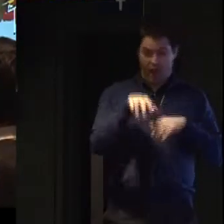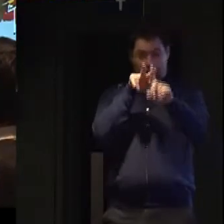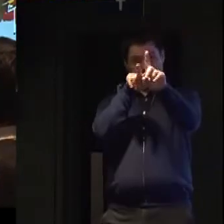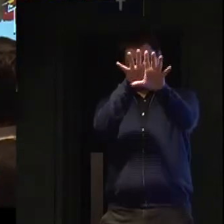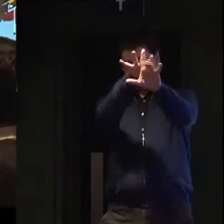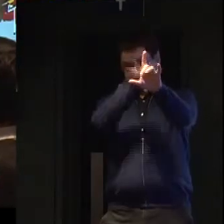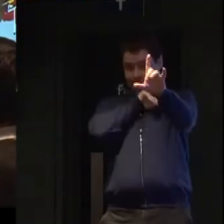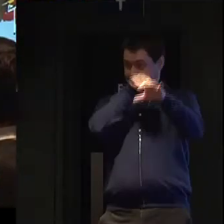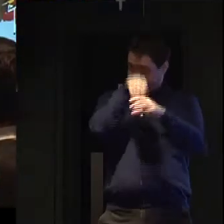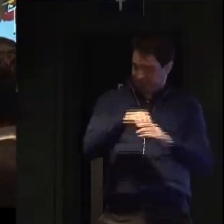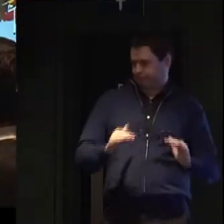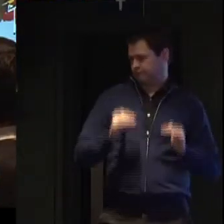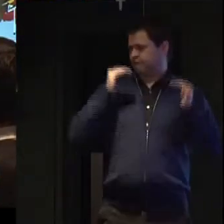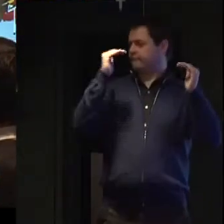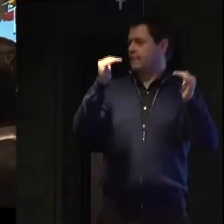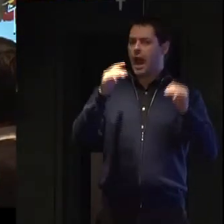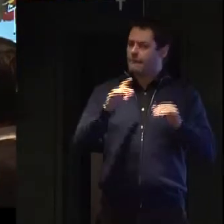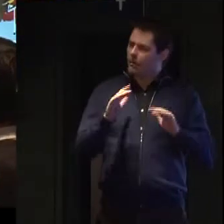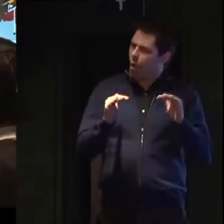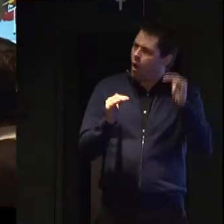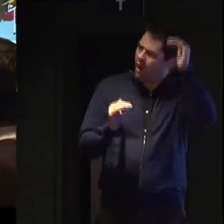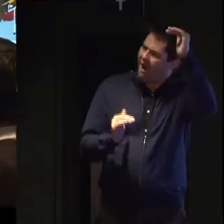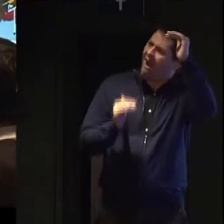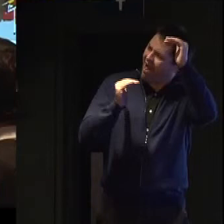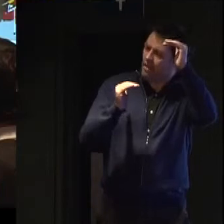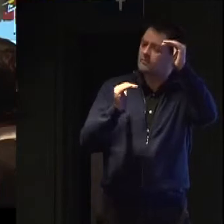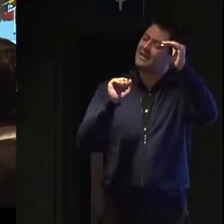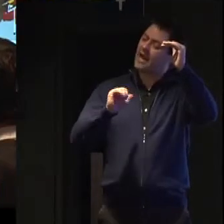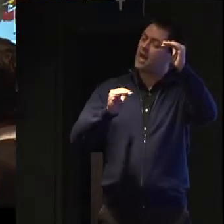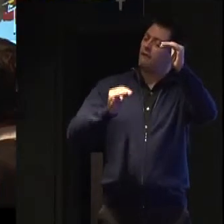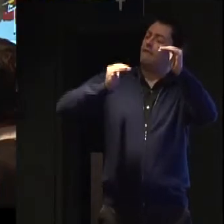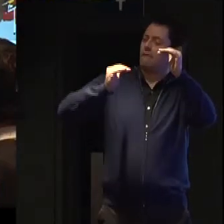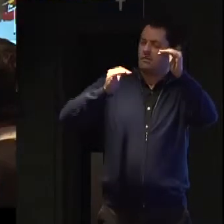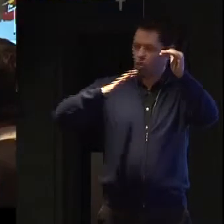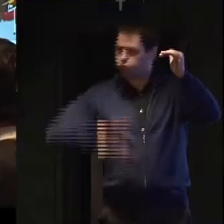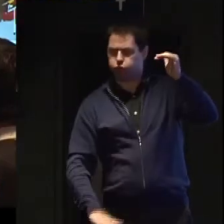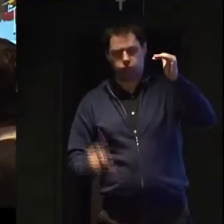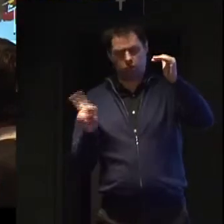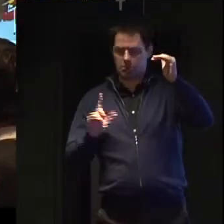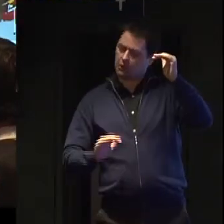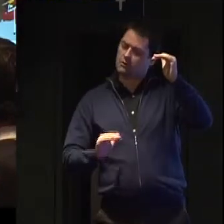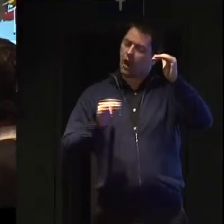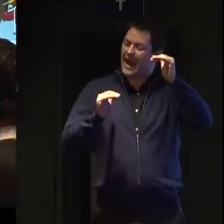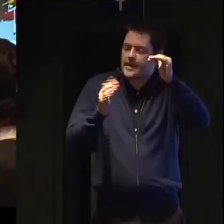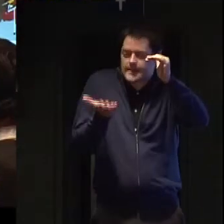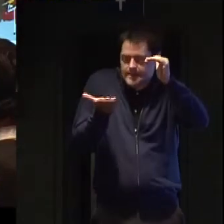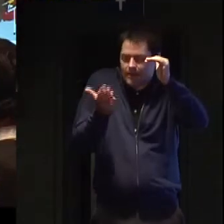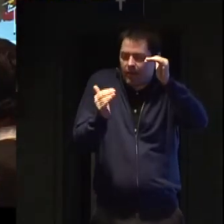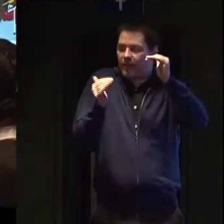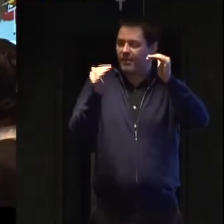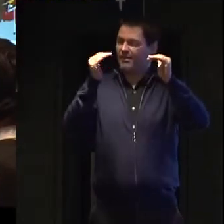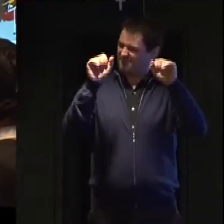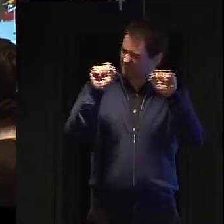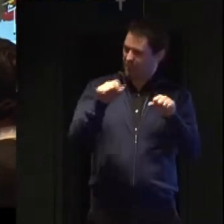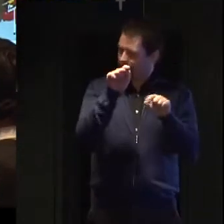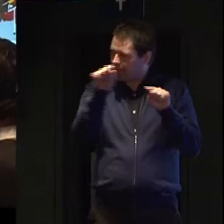not, then they're all sort of falling down in their area. It just means that I think we can always be looking to how we can do things better and how we can improve.